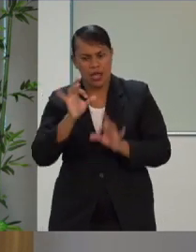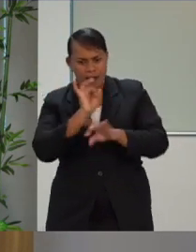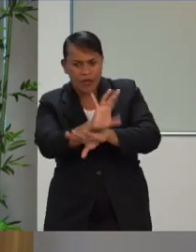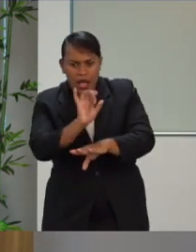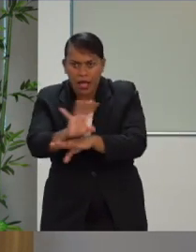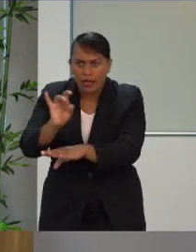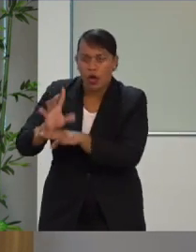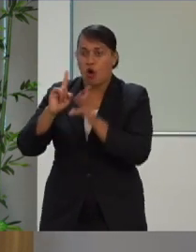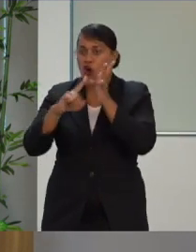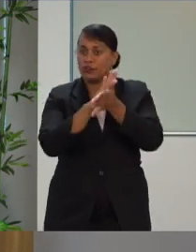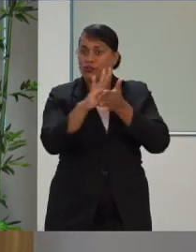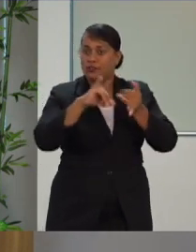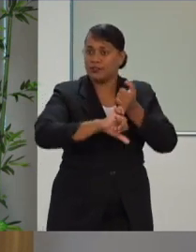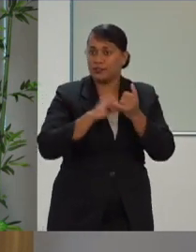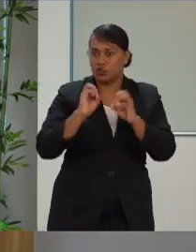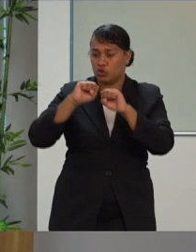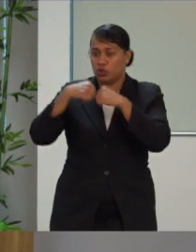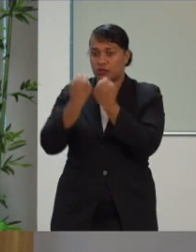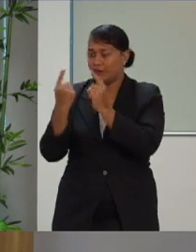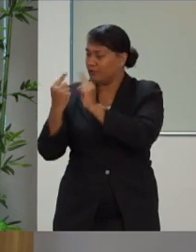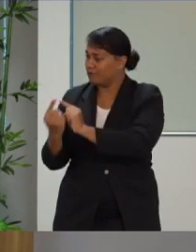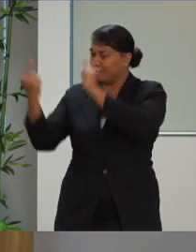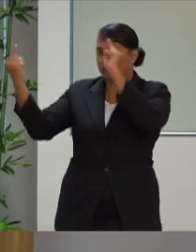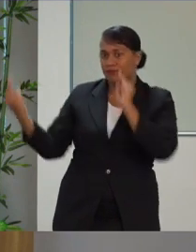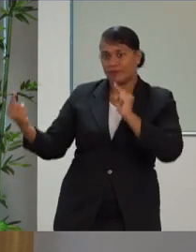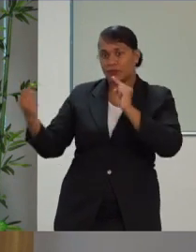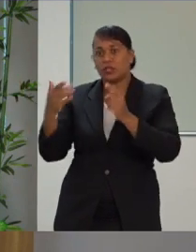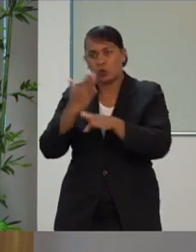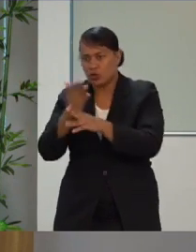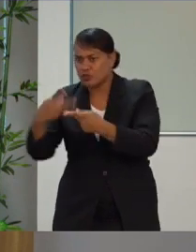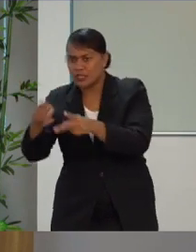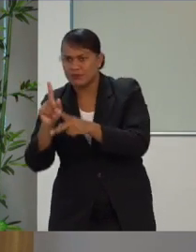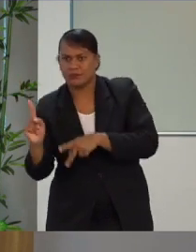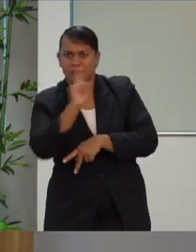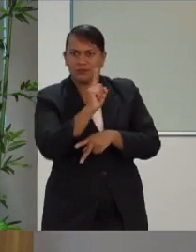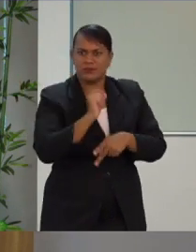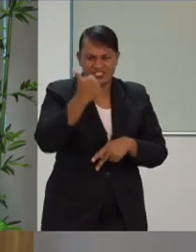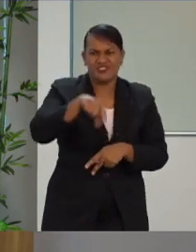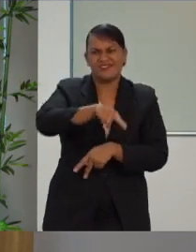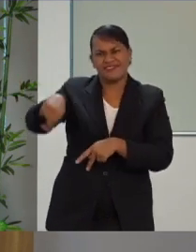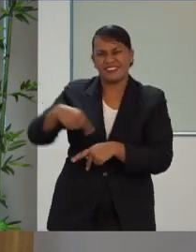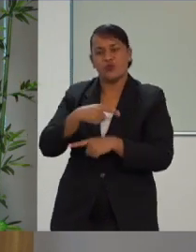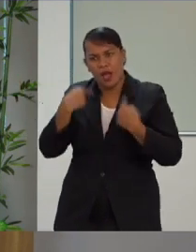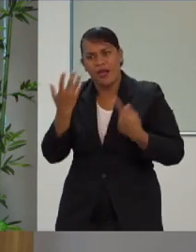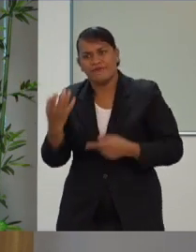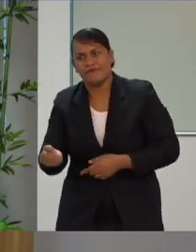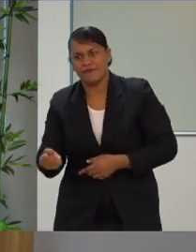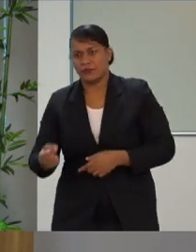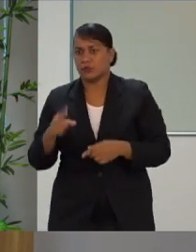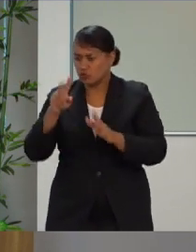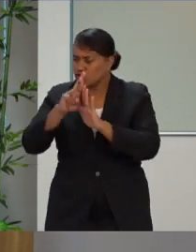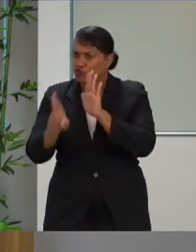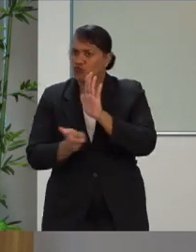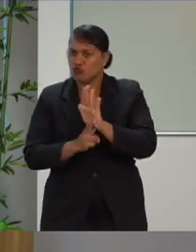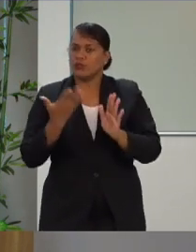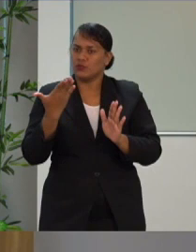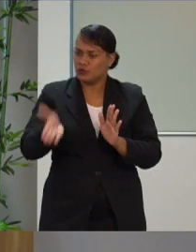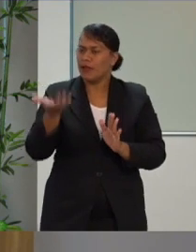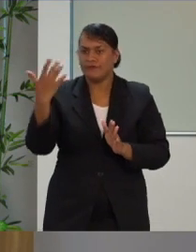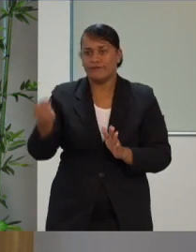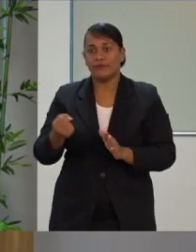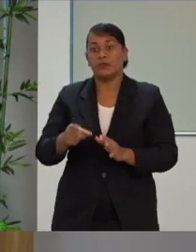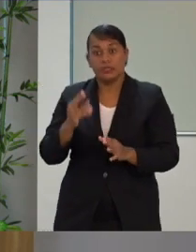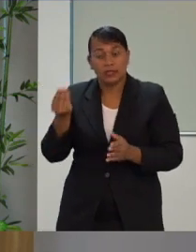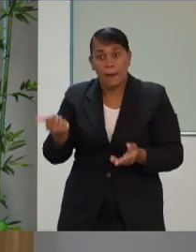or physical distancing in those workplaces. So those are the measures that have been put in place. That's why we've actually said that. Of course, some of them may no